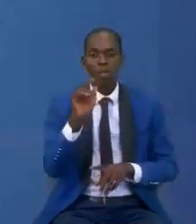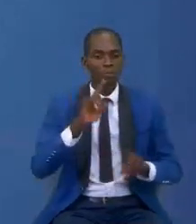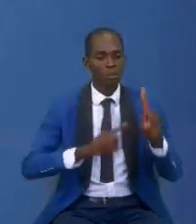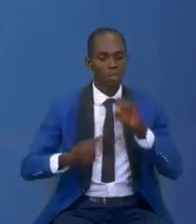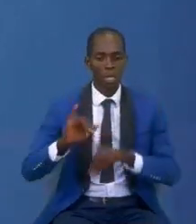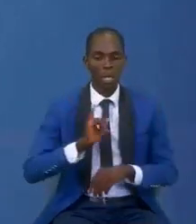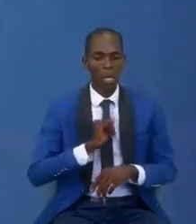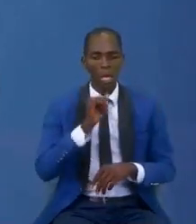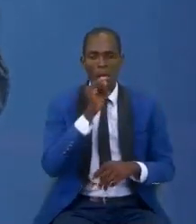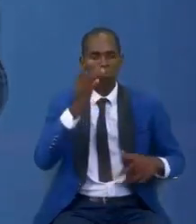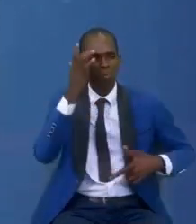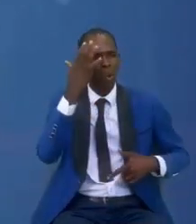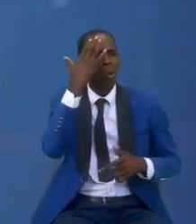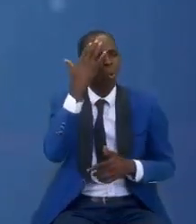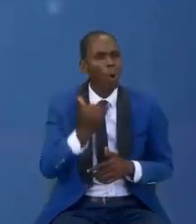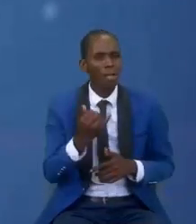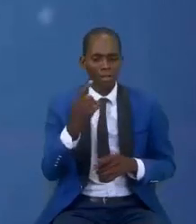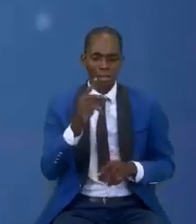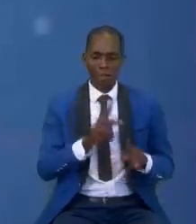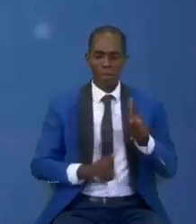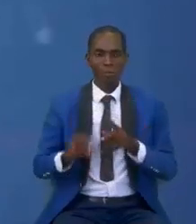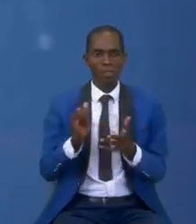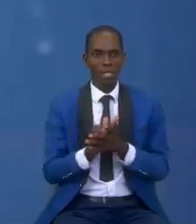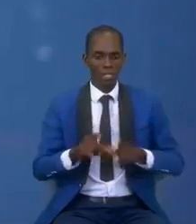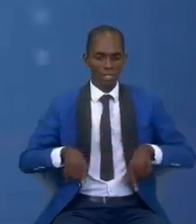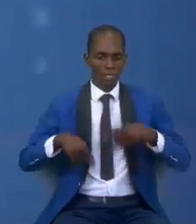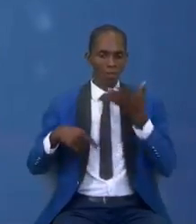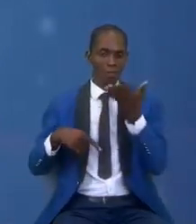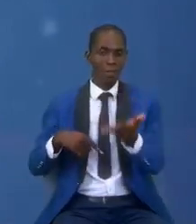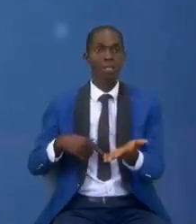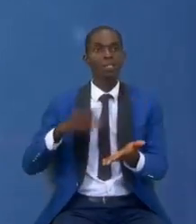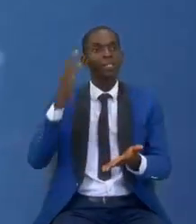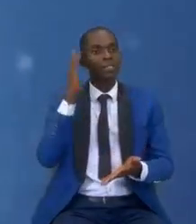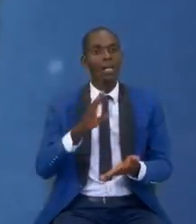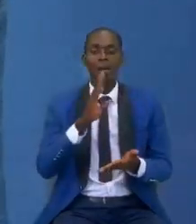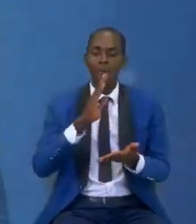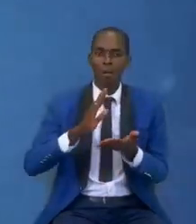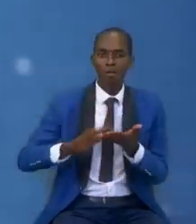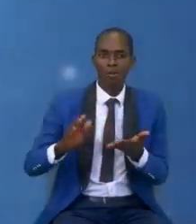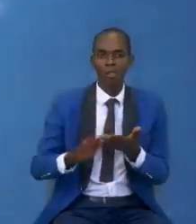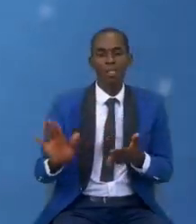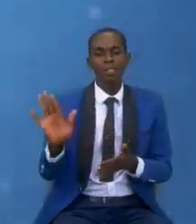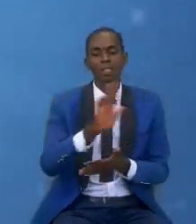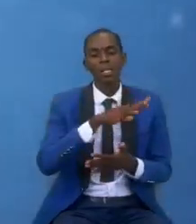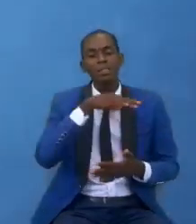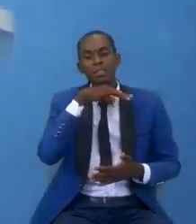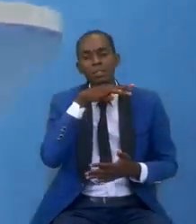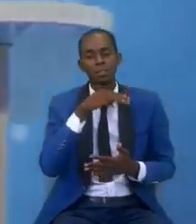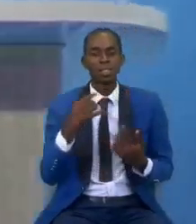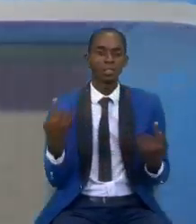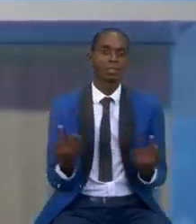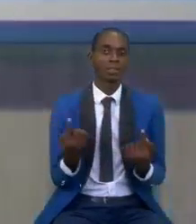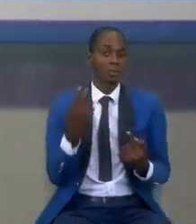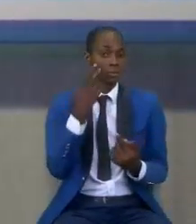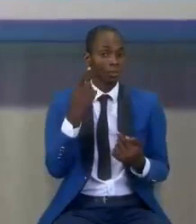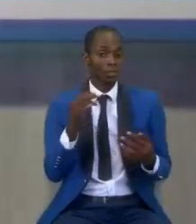therein shall be forgiven their iniquity. Do you see the connection? But when God created man, there was no